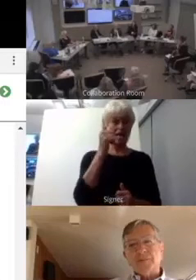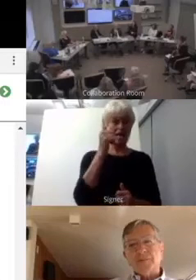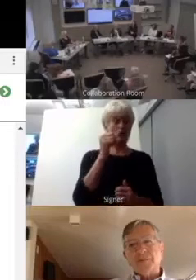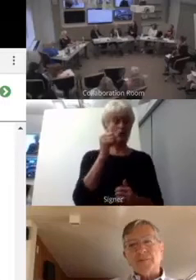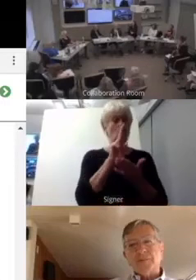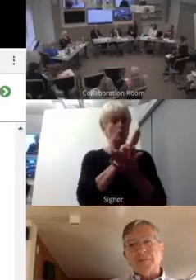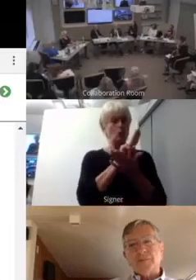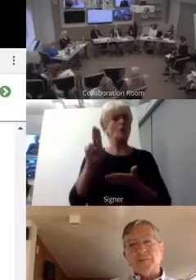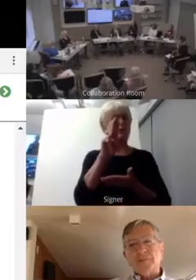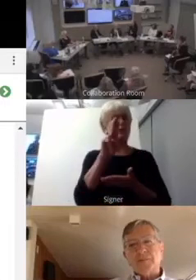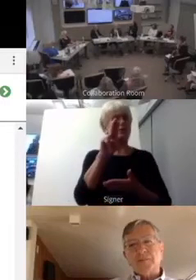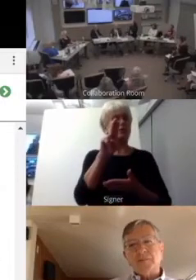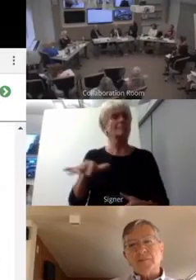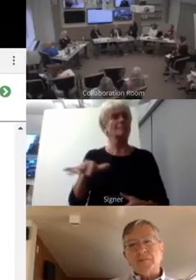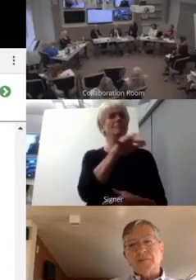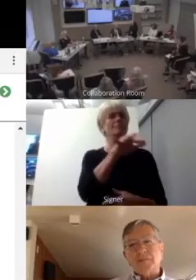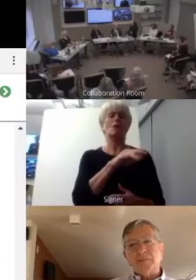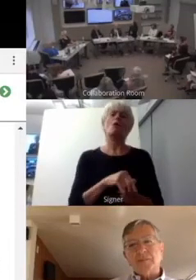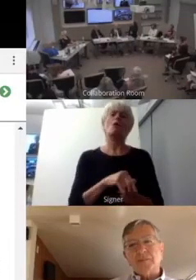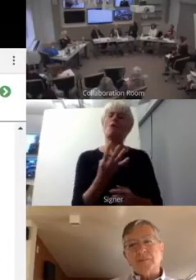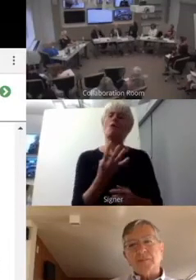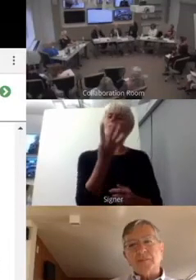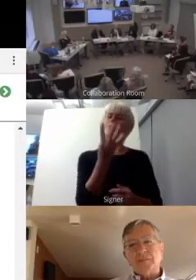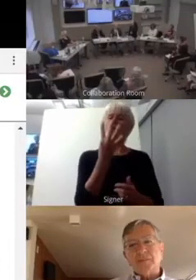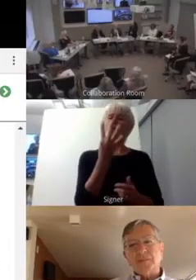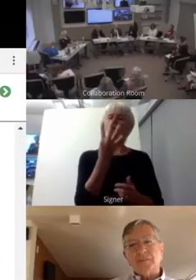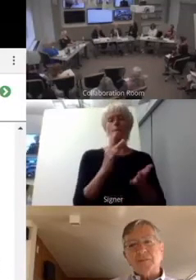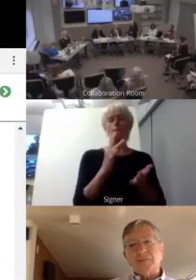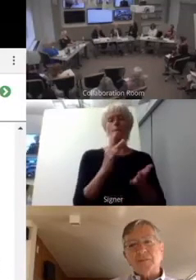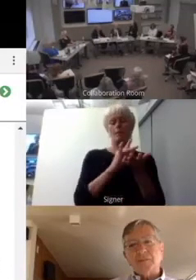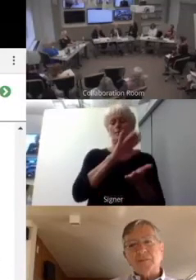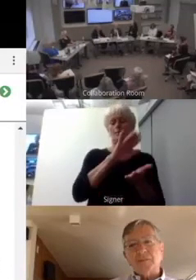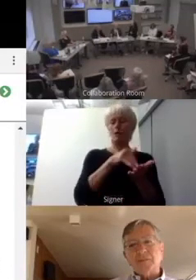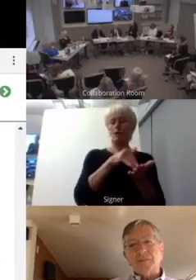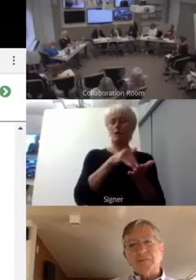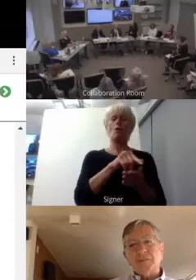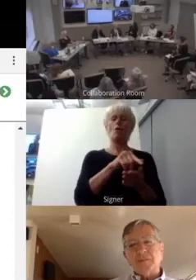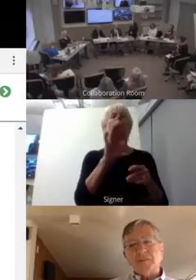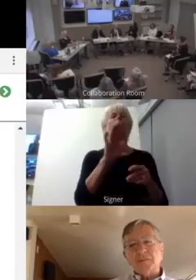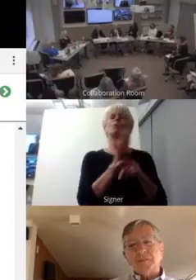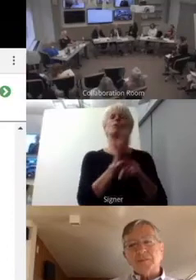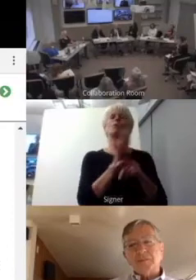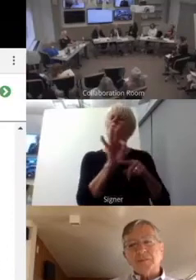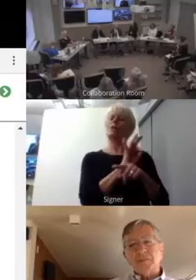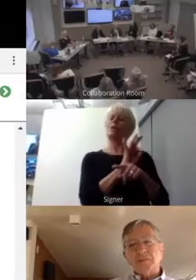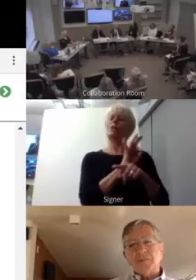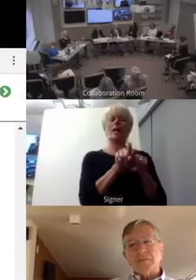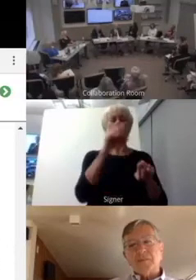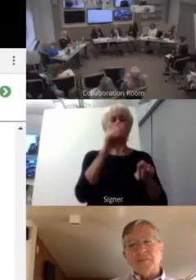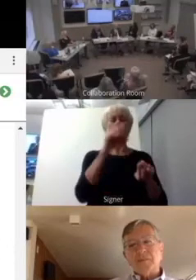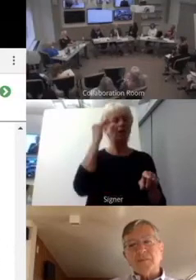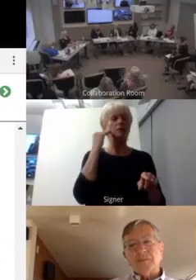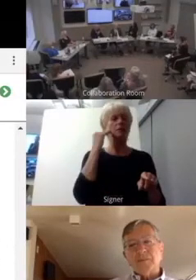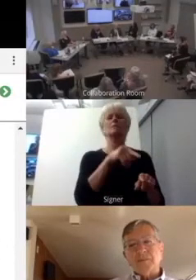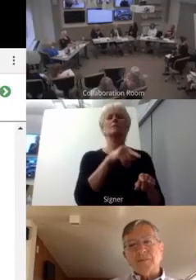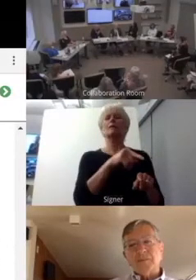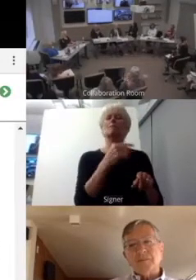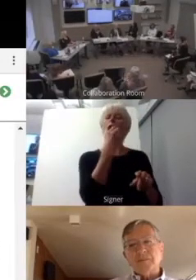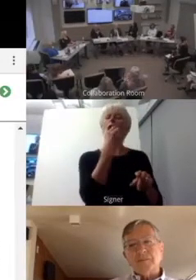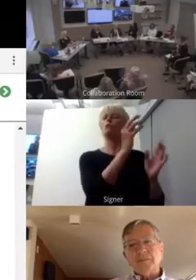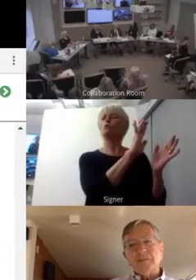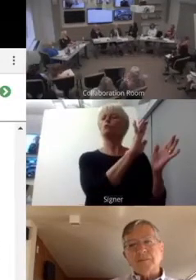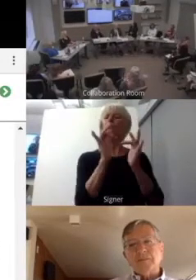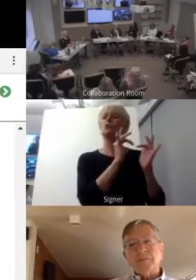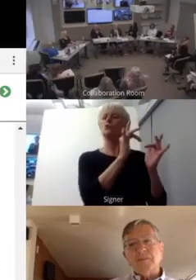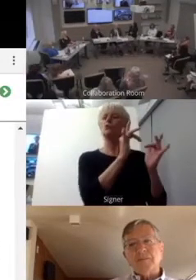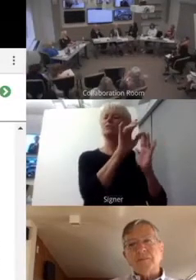medical centers, which are fully functioning hospitals, which have outreach across the state in various everything from